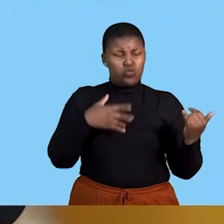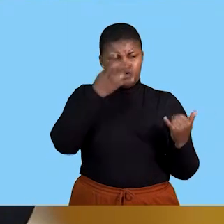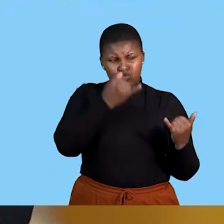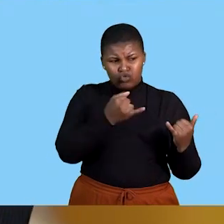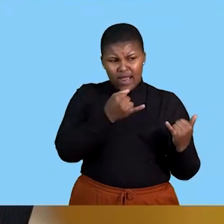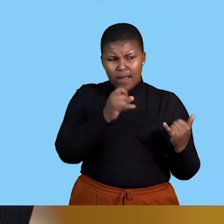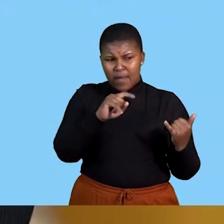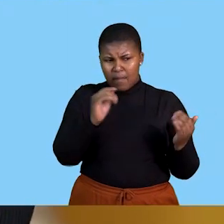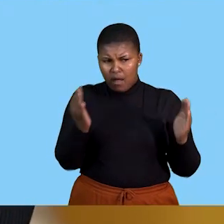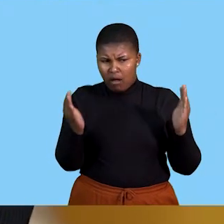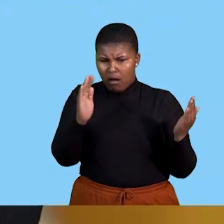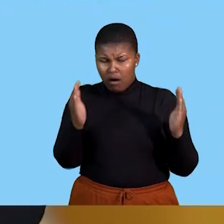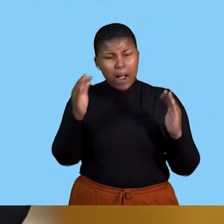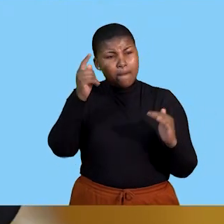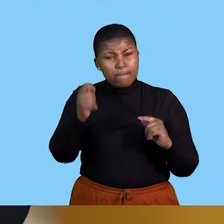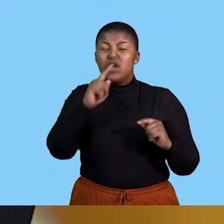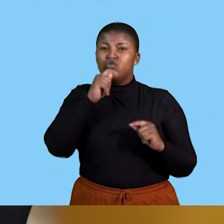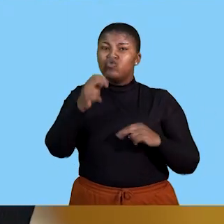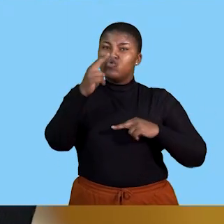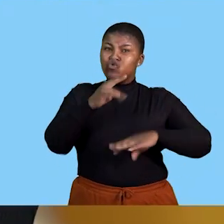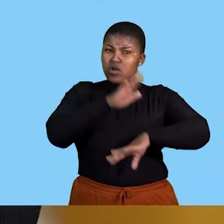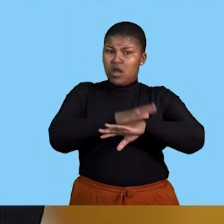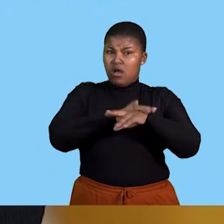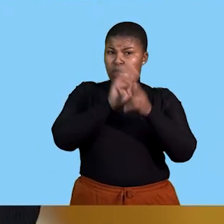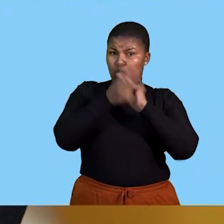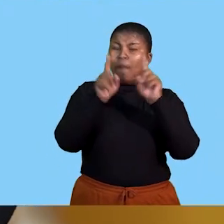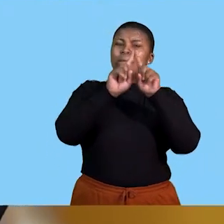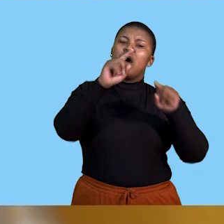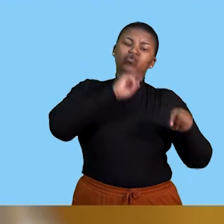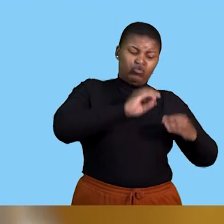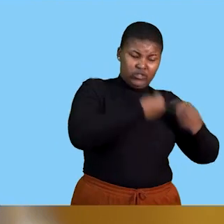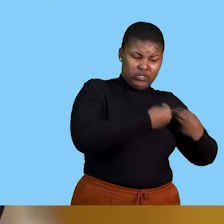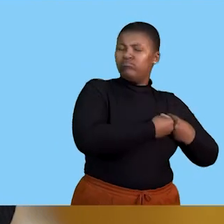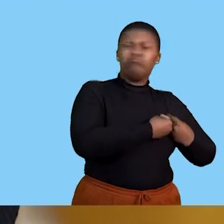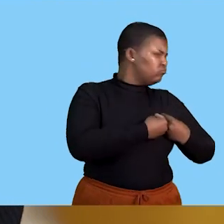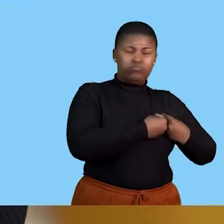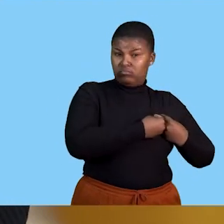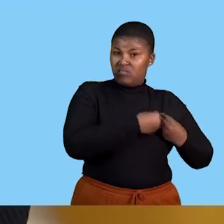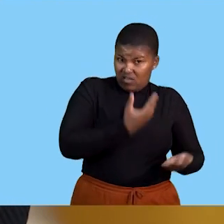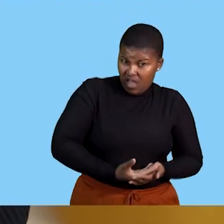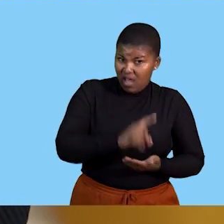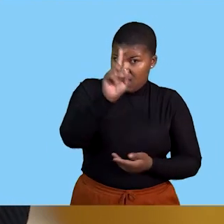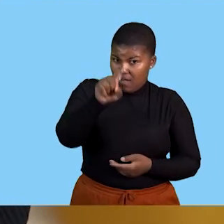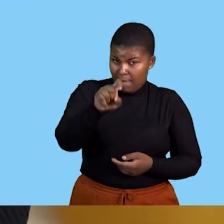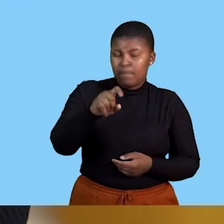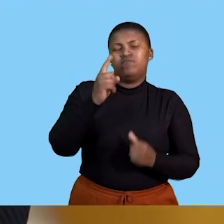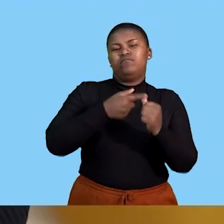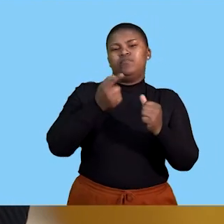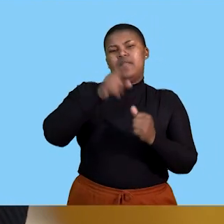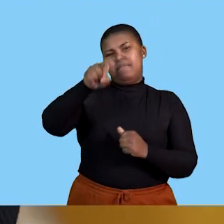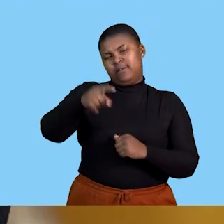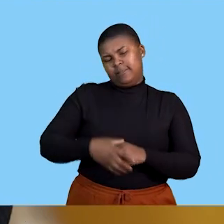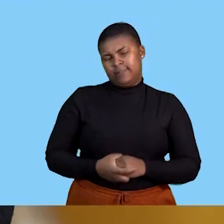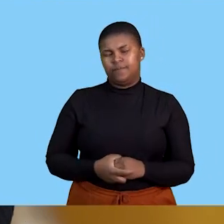our ability to see if we are able to pay off our current liabilities without us relying on trading inventory,